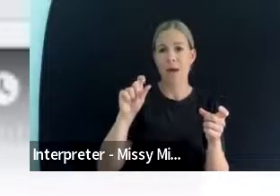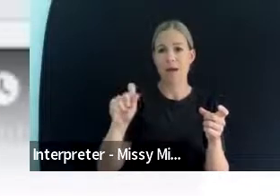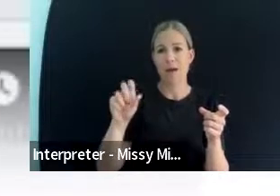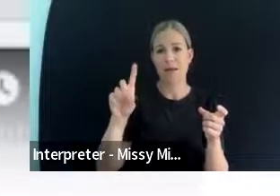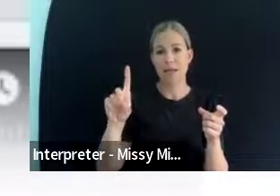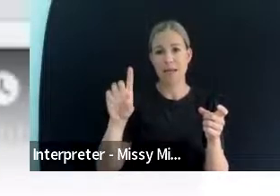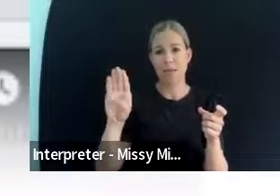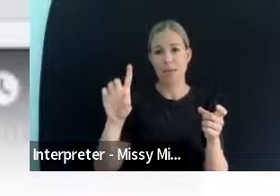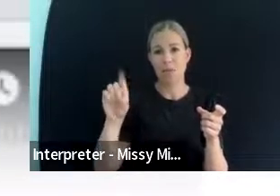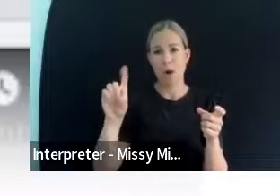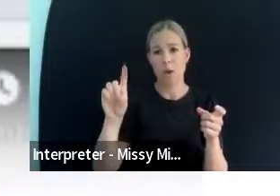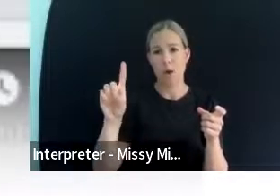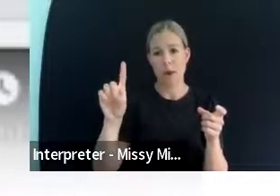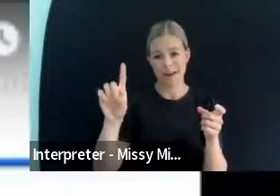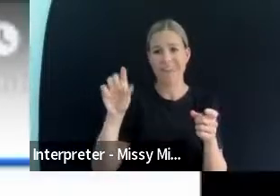ky.db101.org.